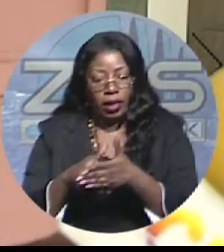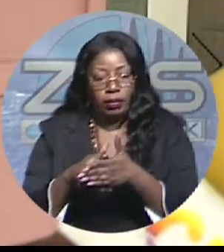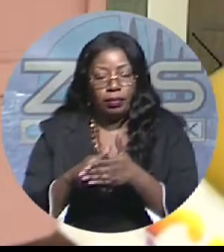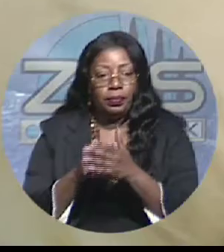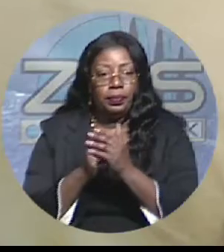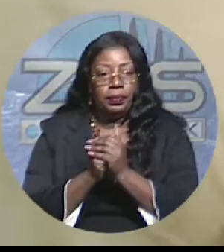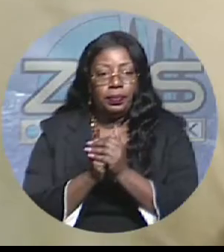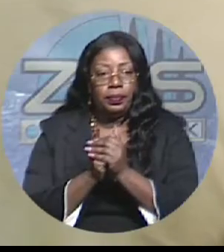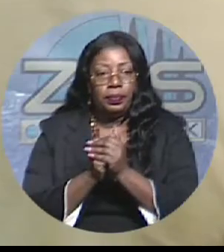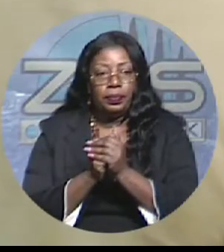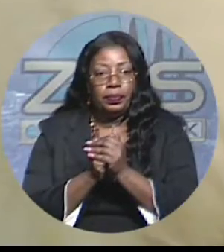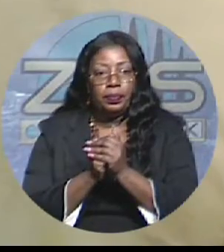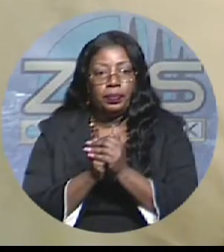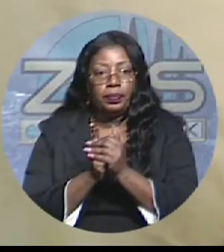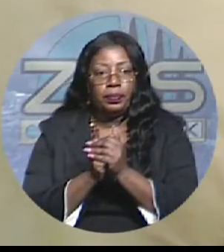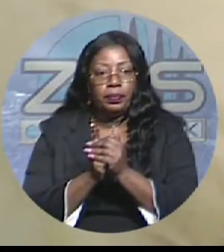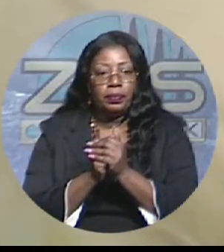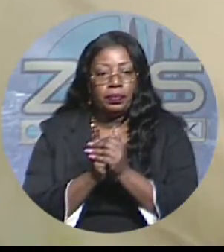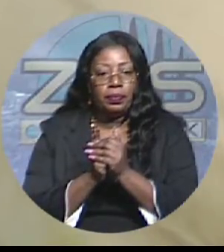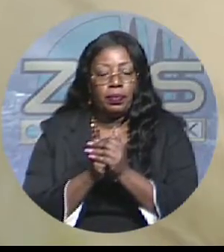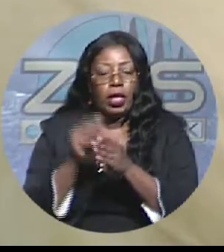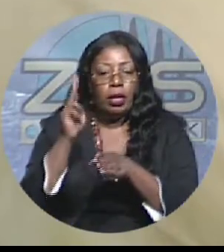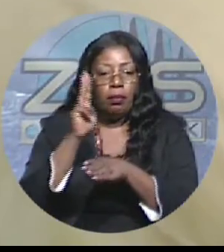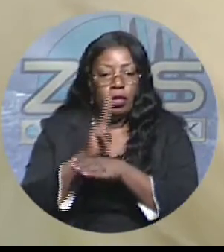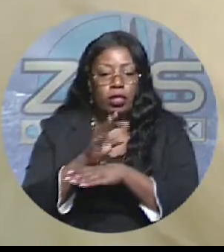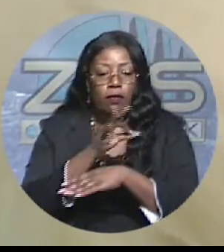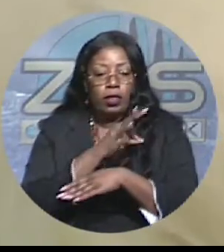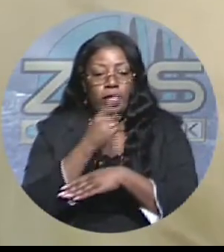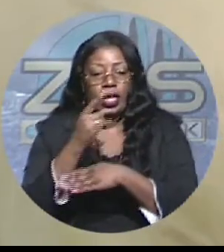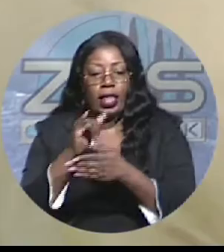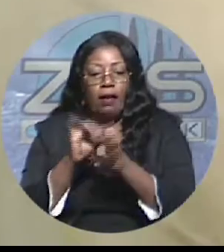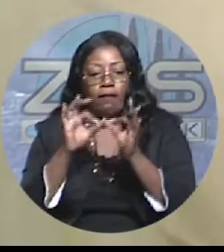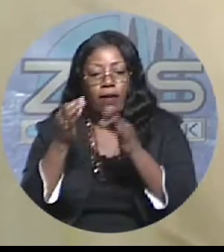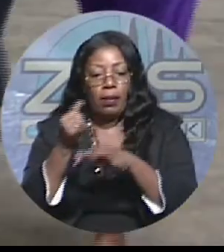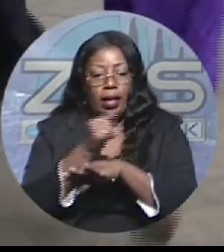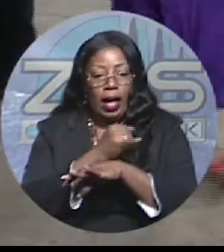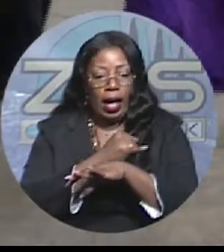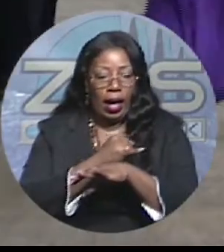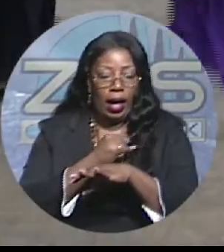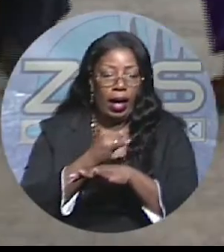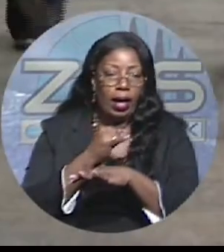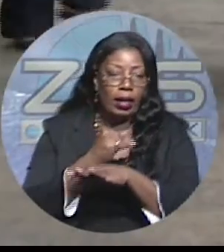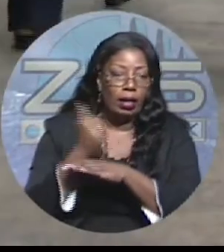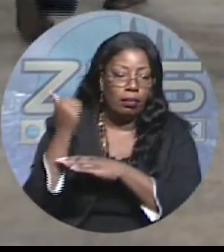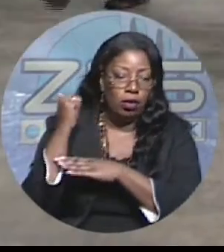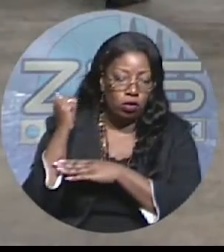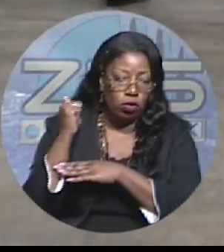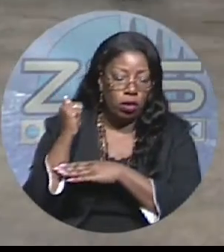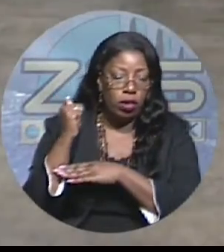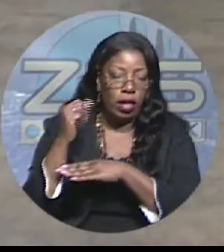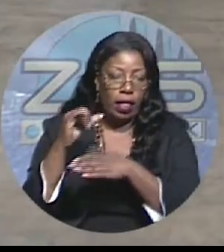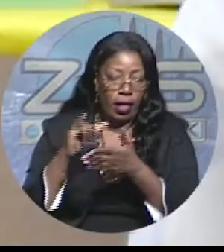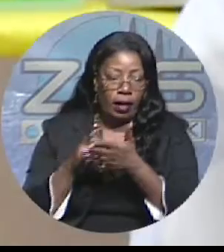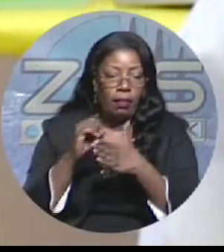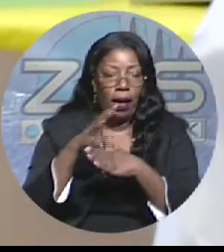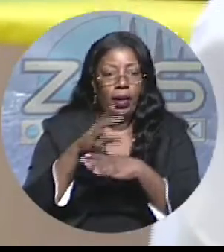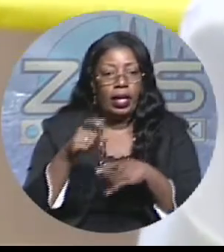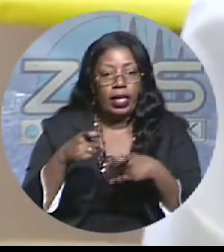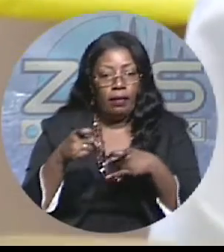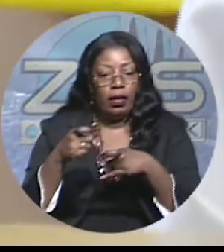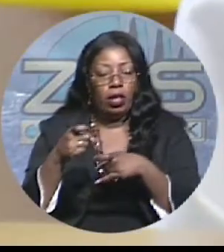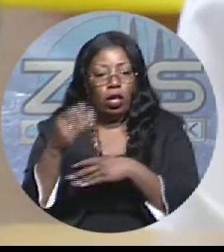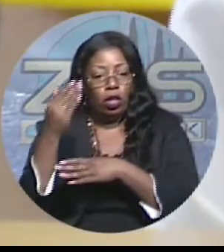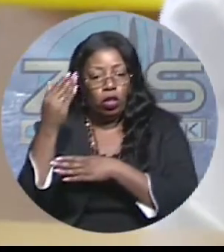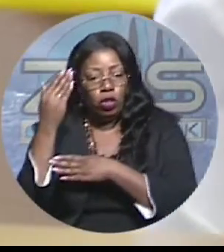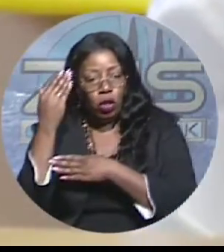the voids. Minister Fitzgerald said various Family Island administrators that may be impacted have been given notice so